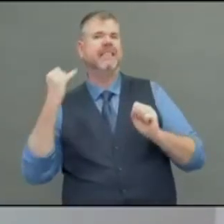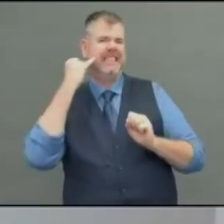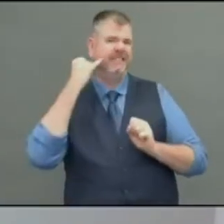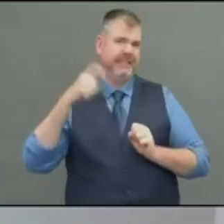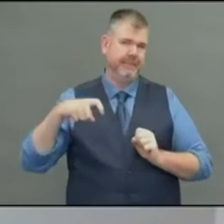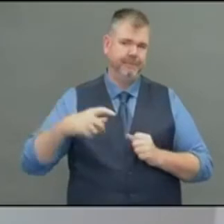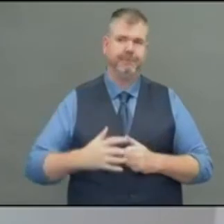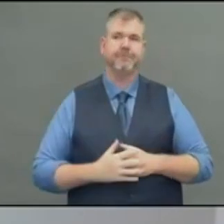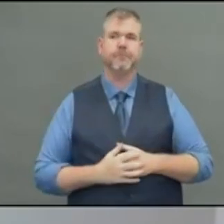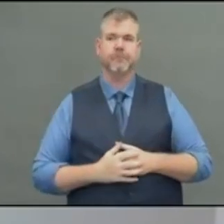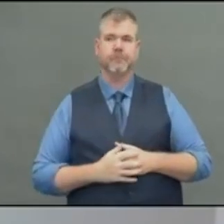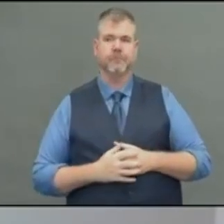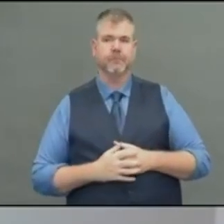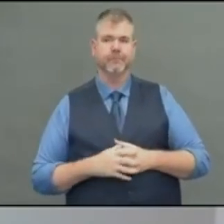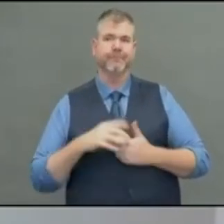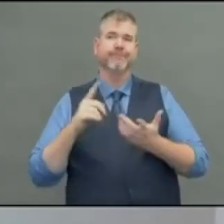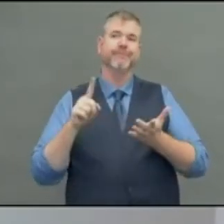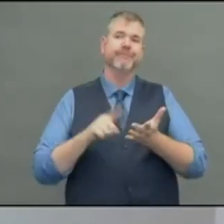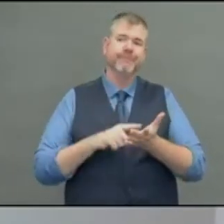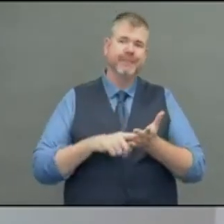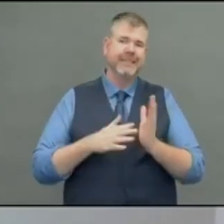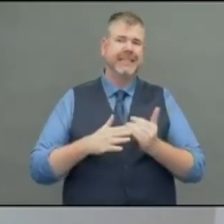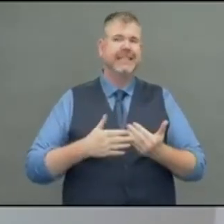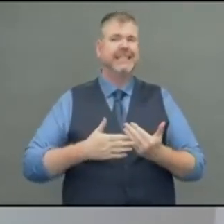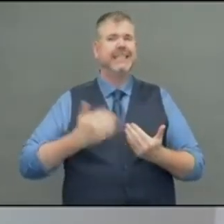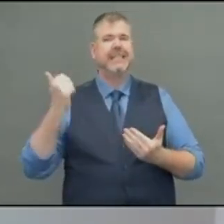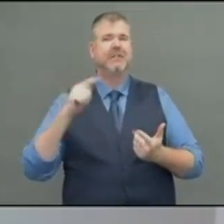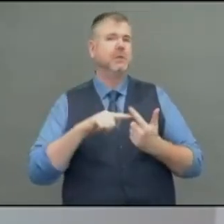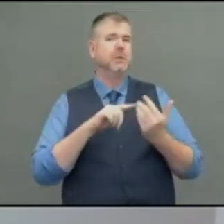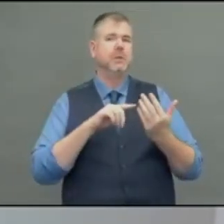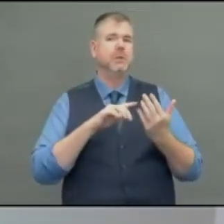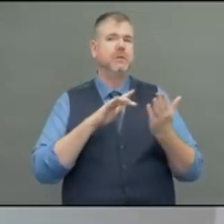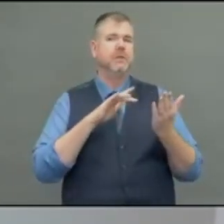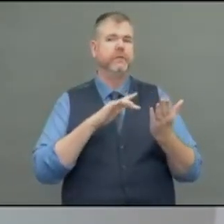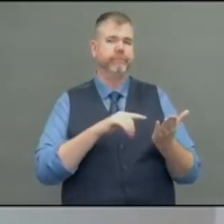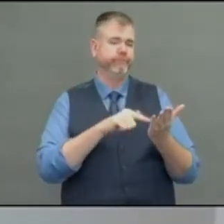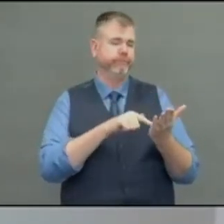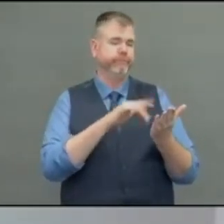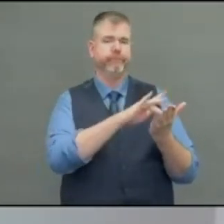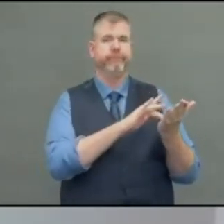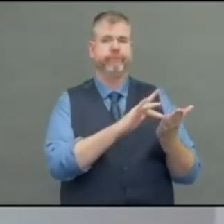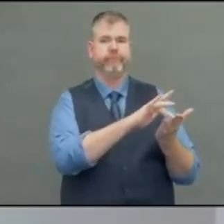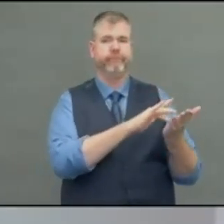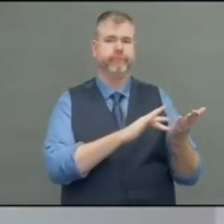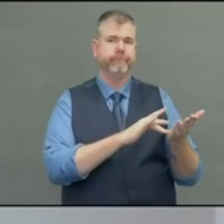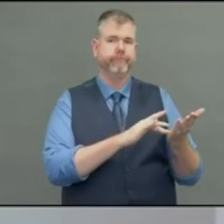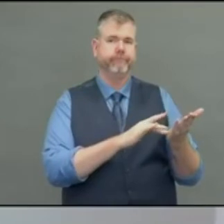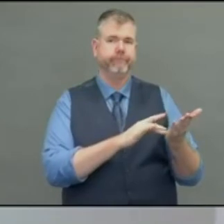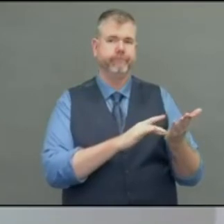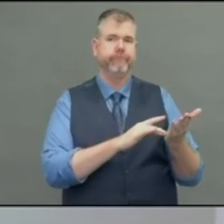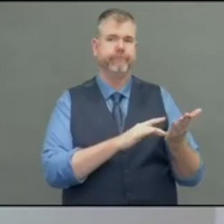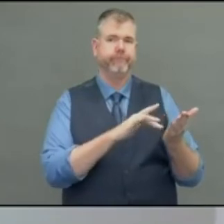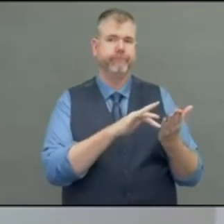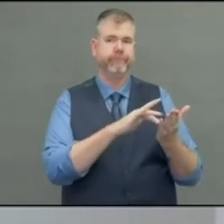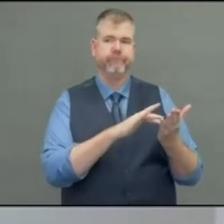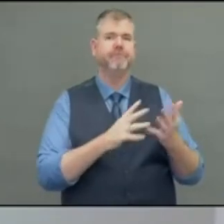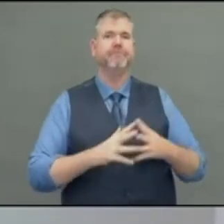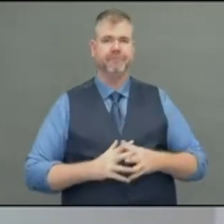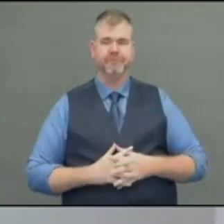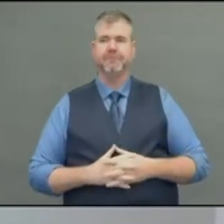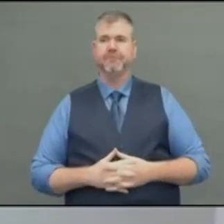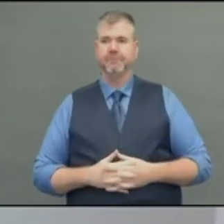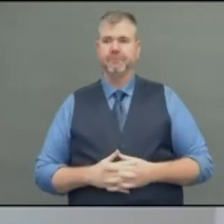to dial on this one versus the cell phone too. Yeah. So that's one option. The other